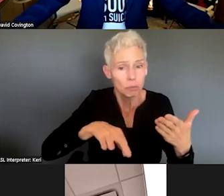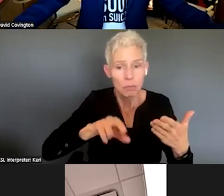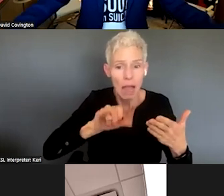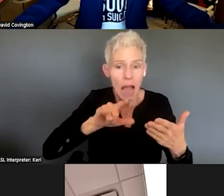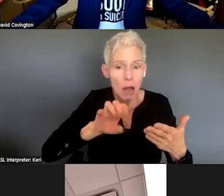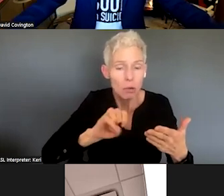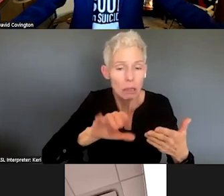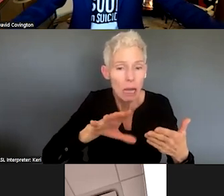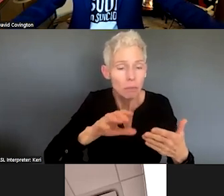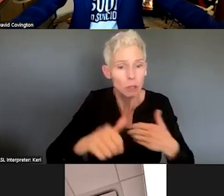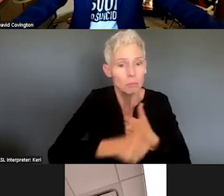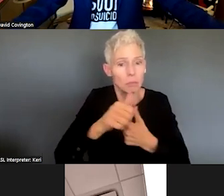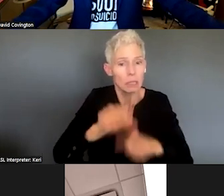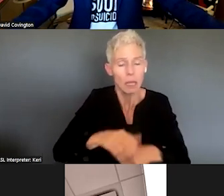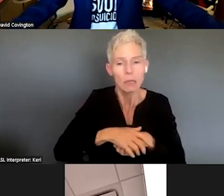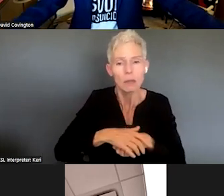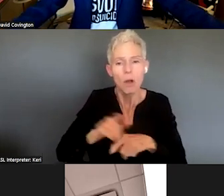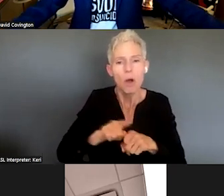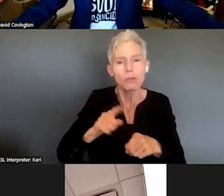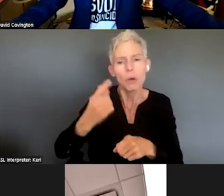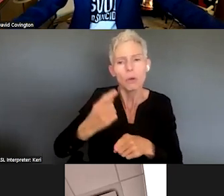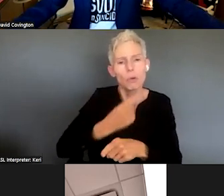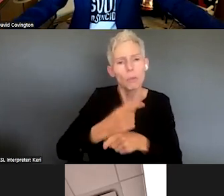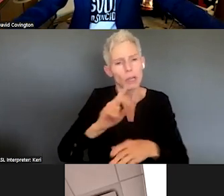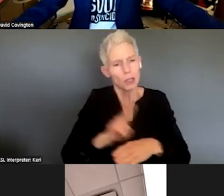But also the appropriate use of the emergency room.